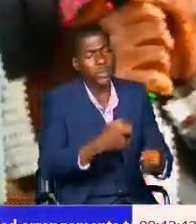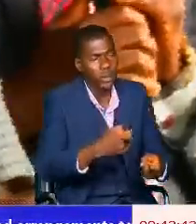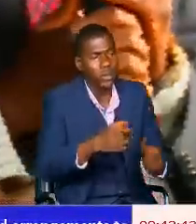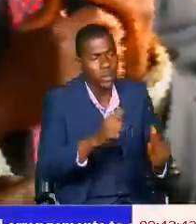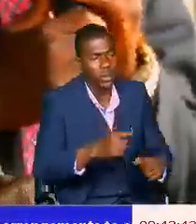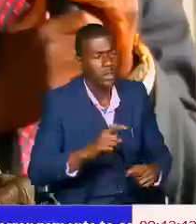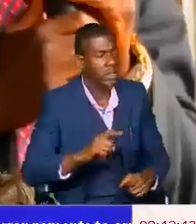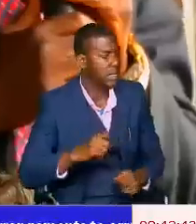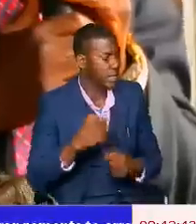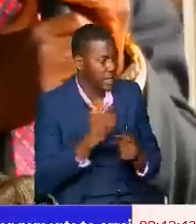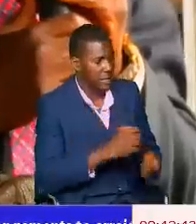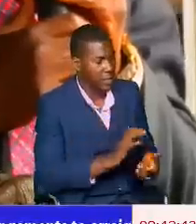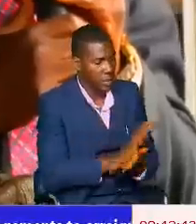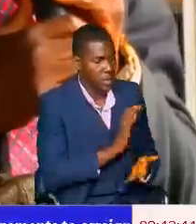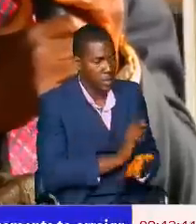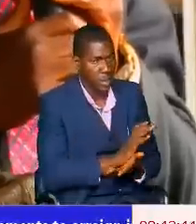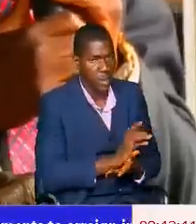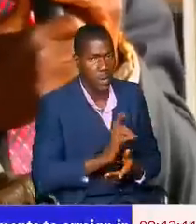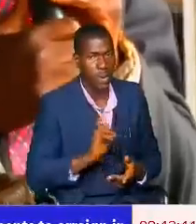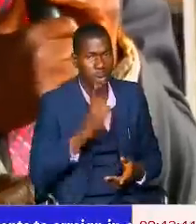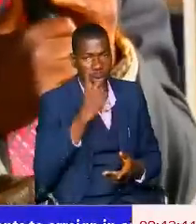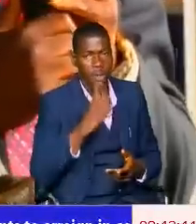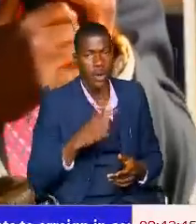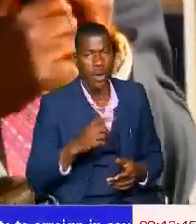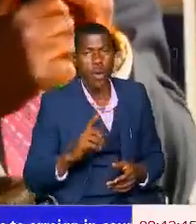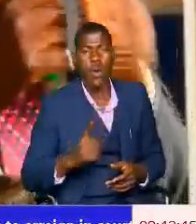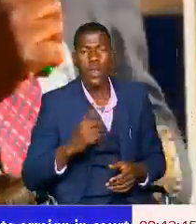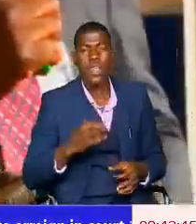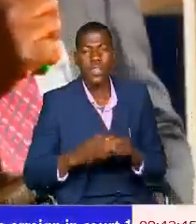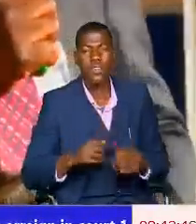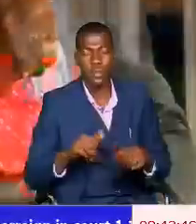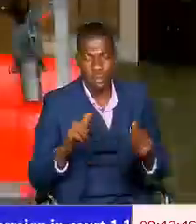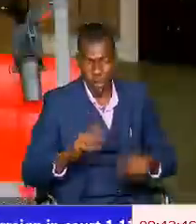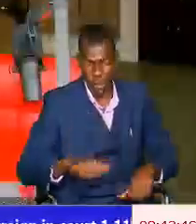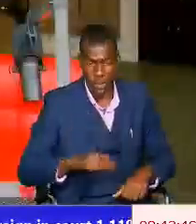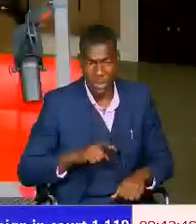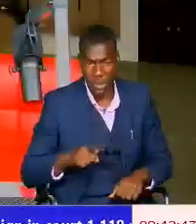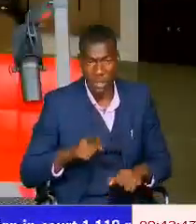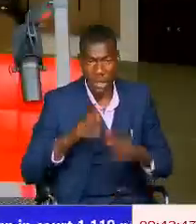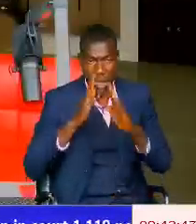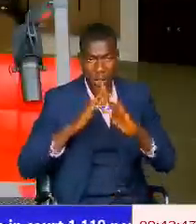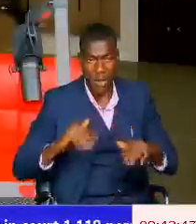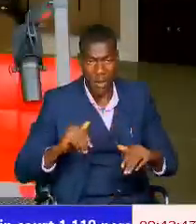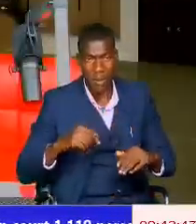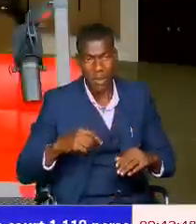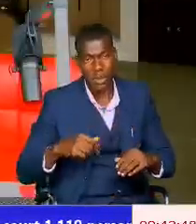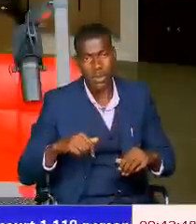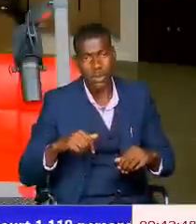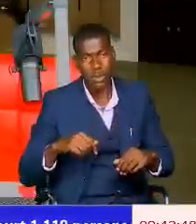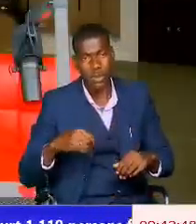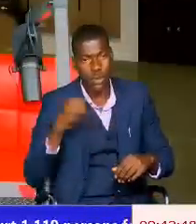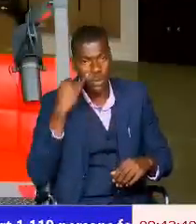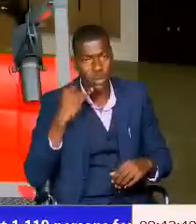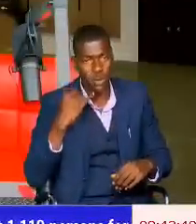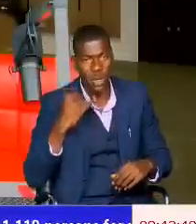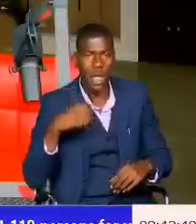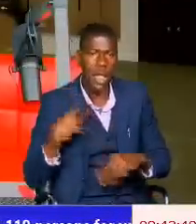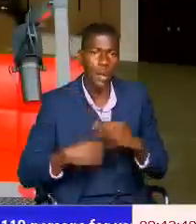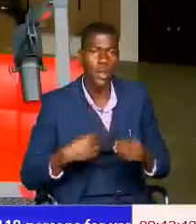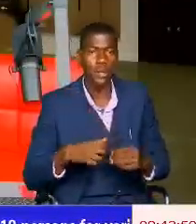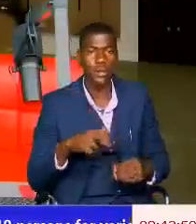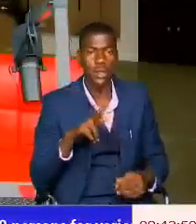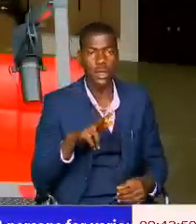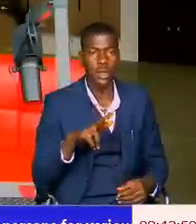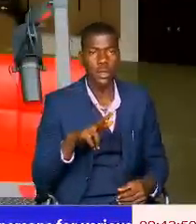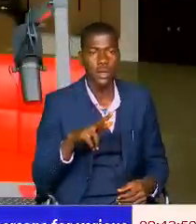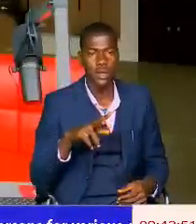Okay. Unless if na useless house, we na sell to Ram. By now, that house is supposed to be around 30, 40 million. We